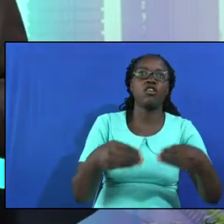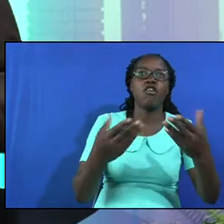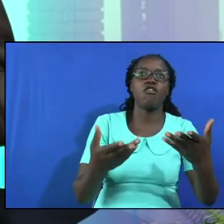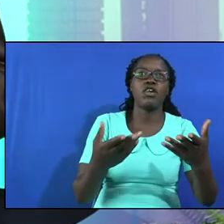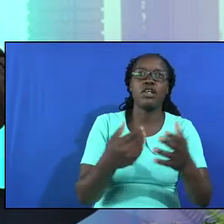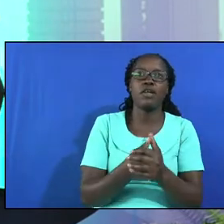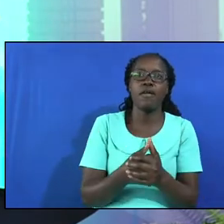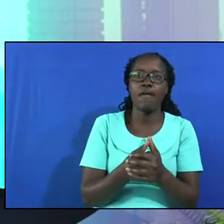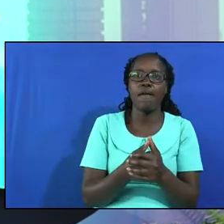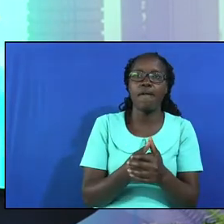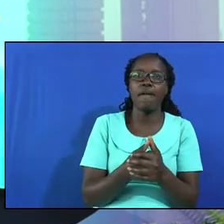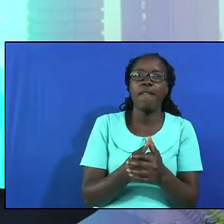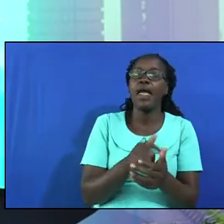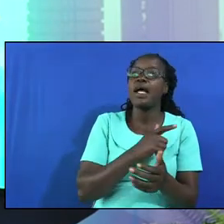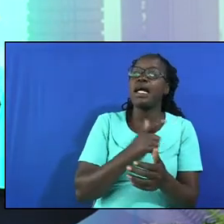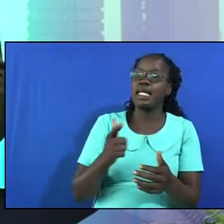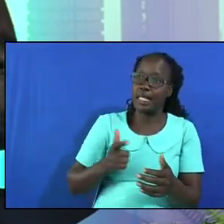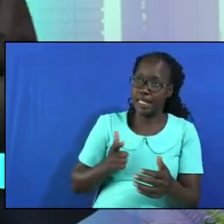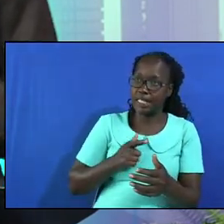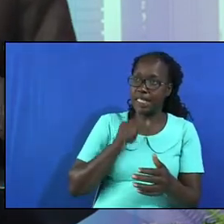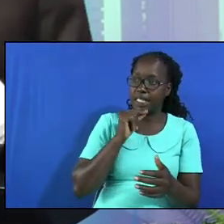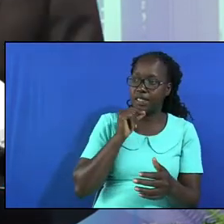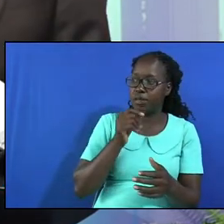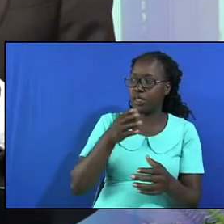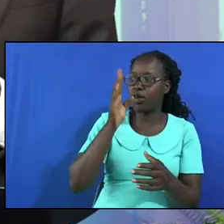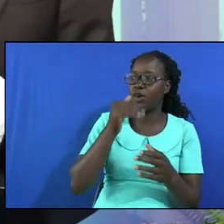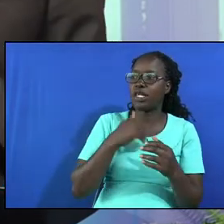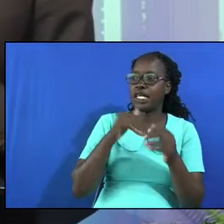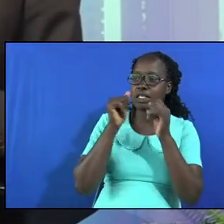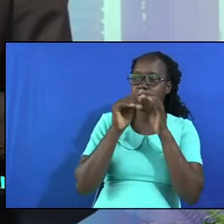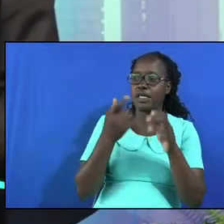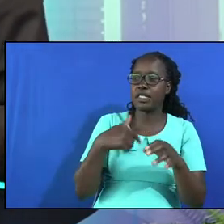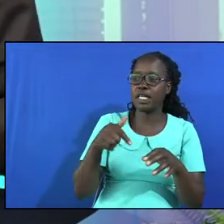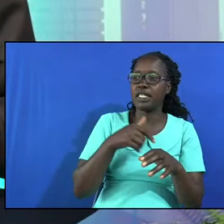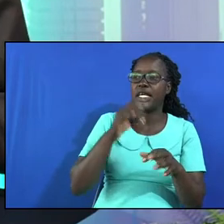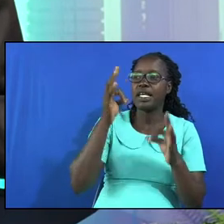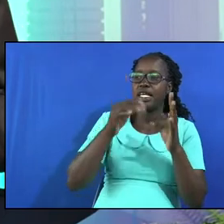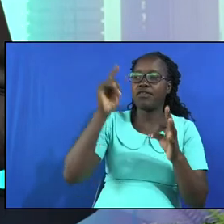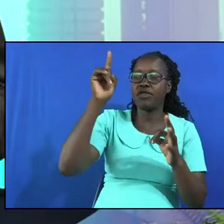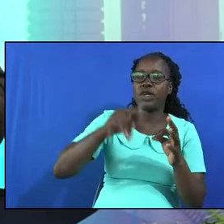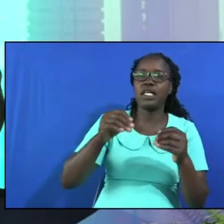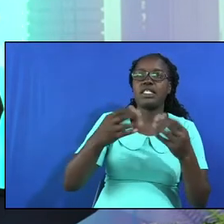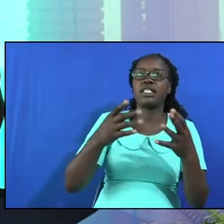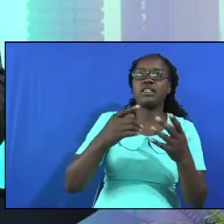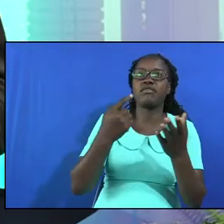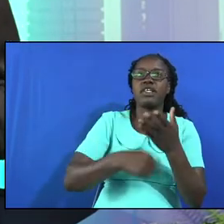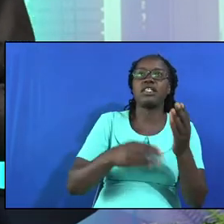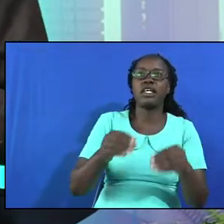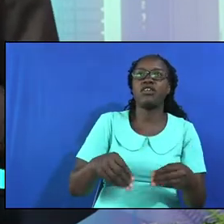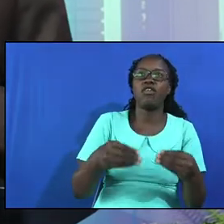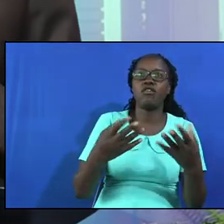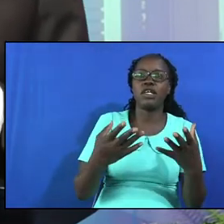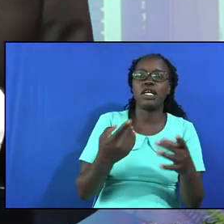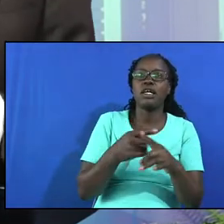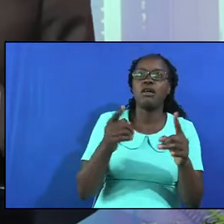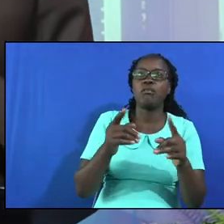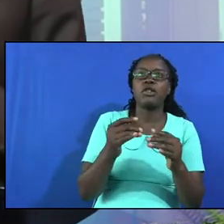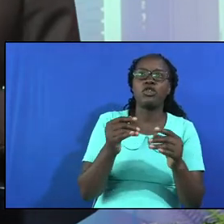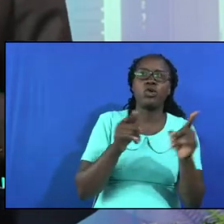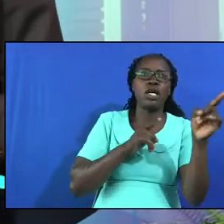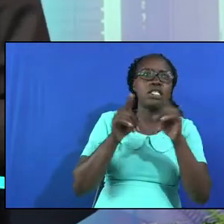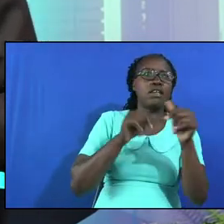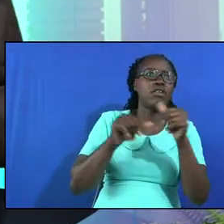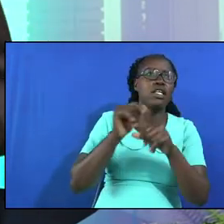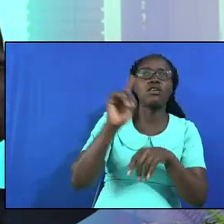offering. Ladies and gentlemen, God has blessed us. If you can't give tithe and offering, but you can